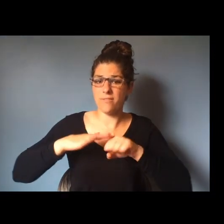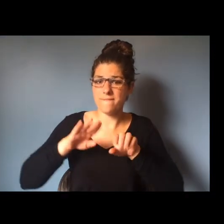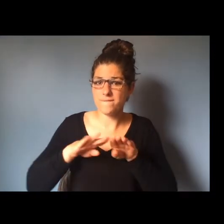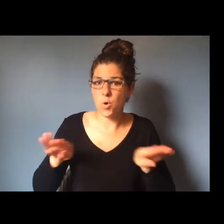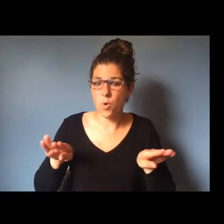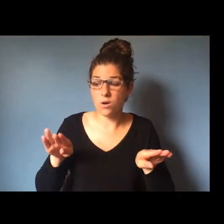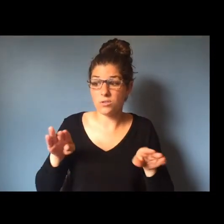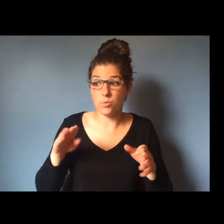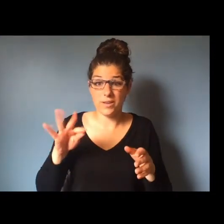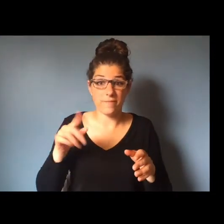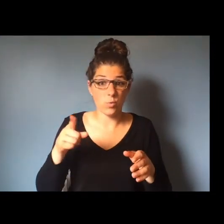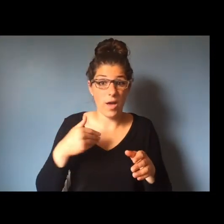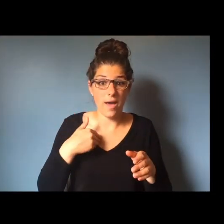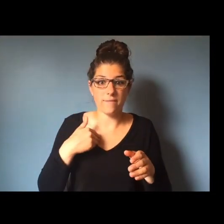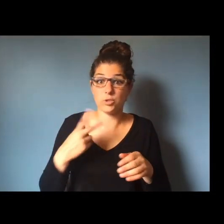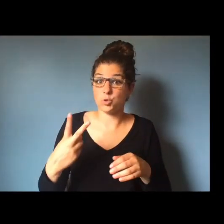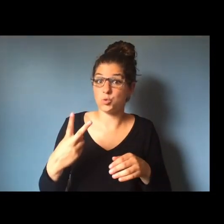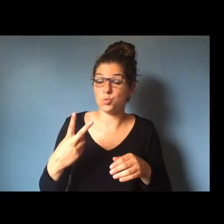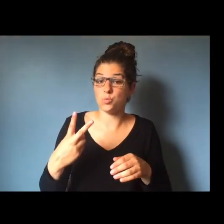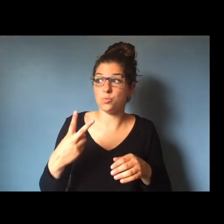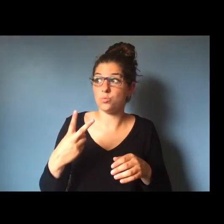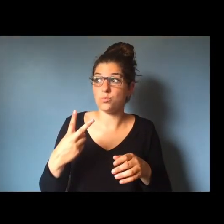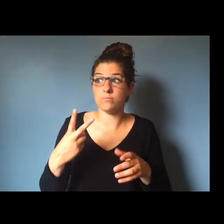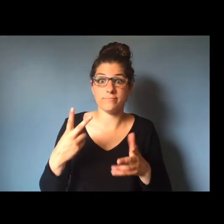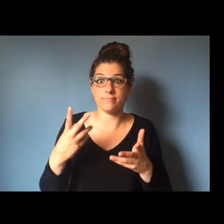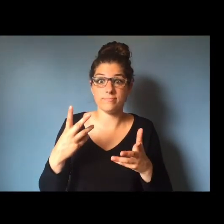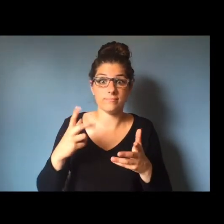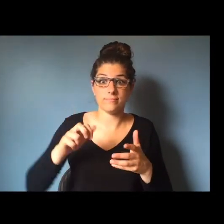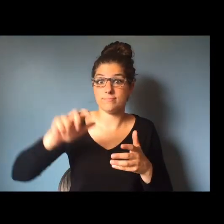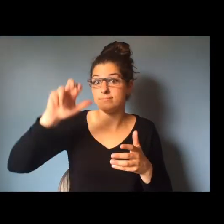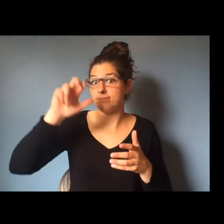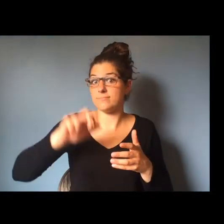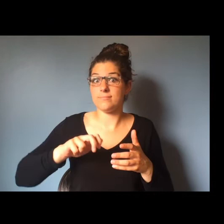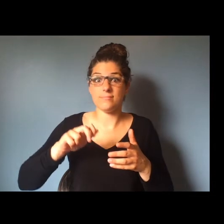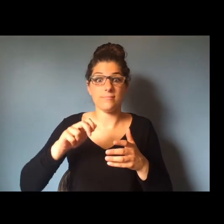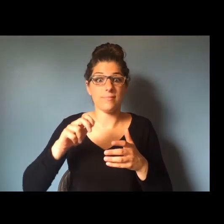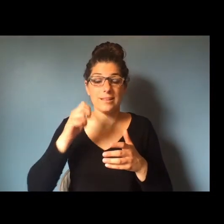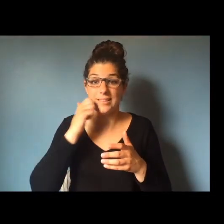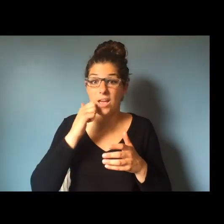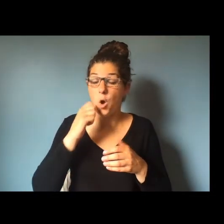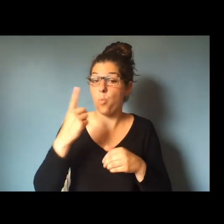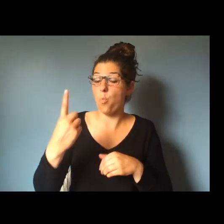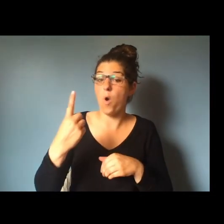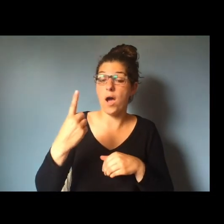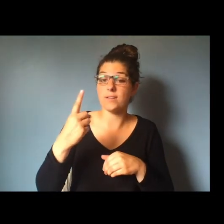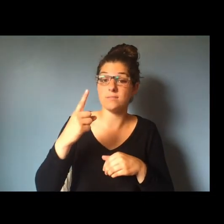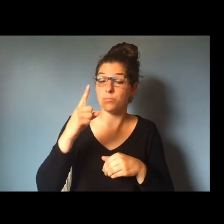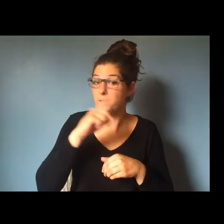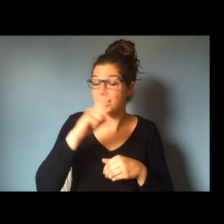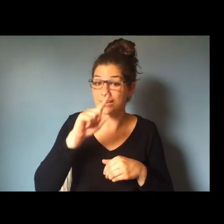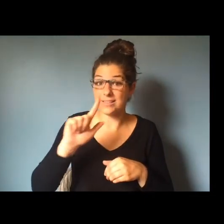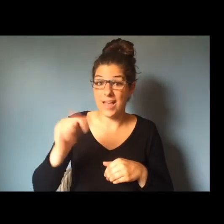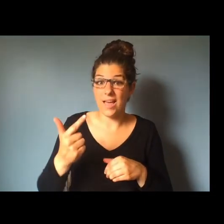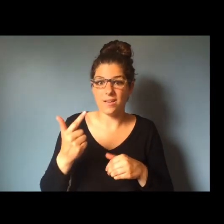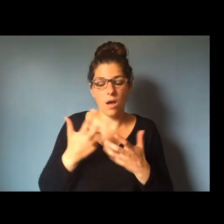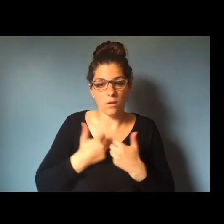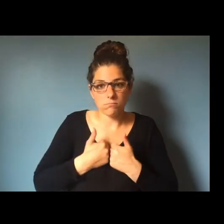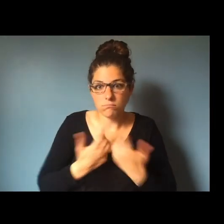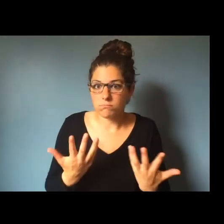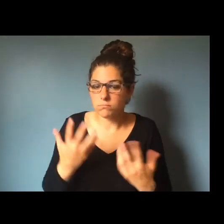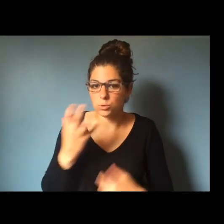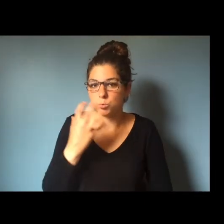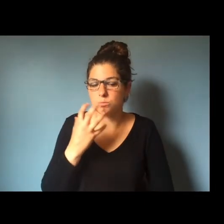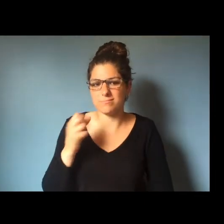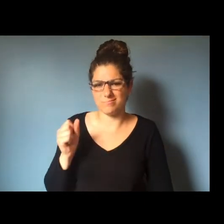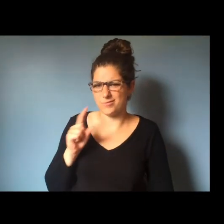So you figure if you have like 2 matches in a day and you're going up and down these stairs on one leg in a prosthetic, like it's pretty taxing.